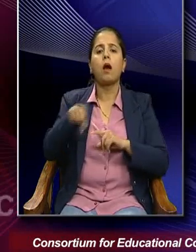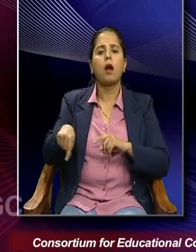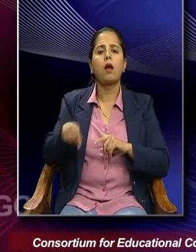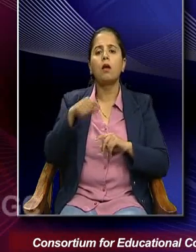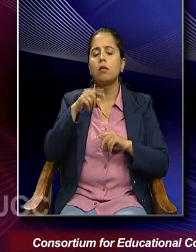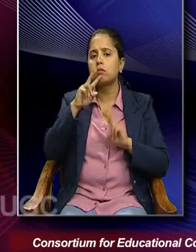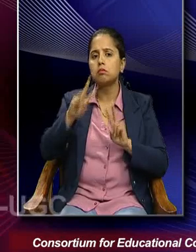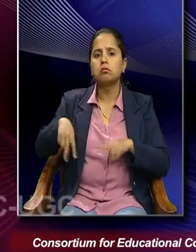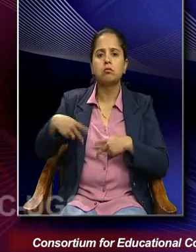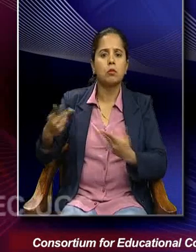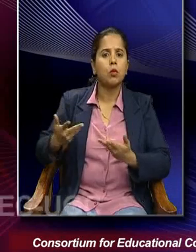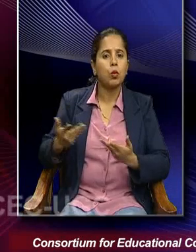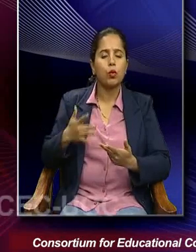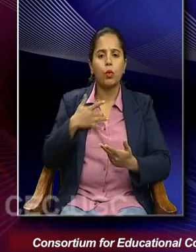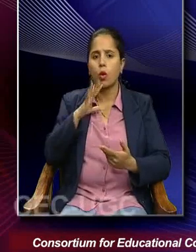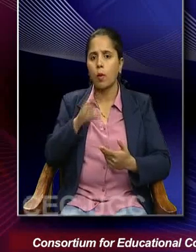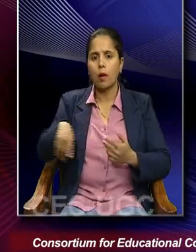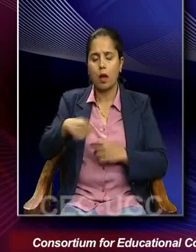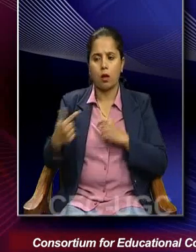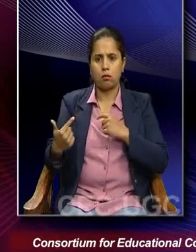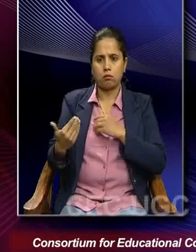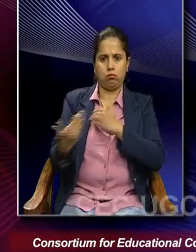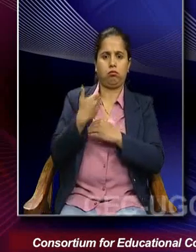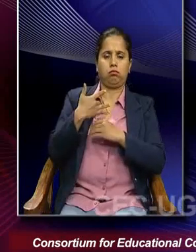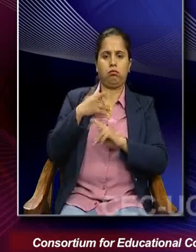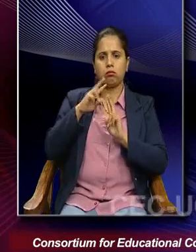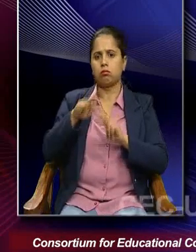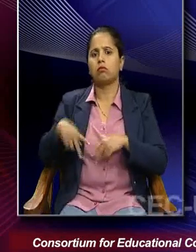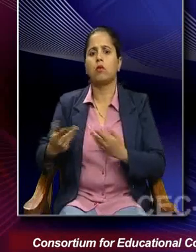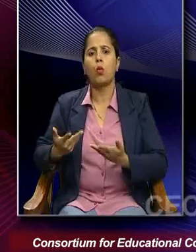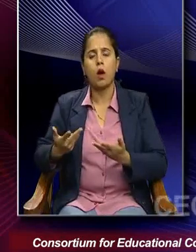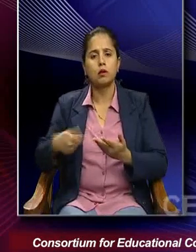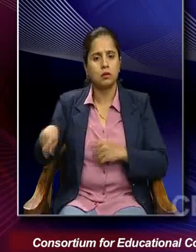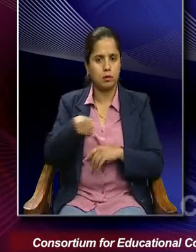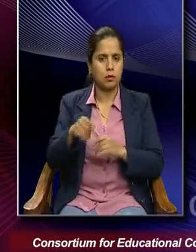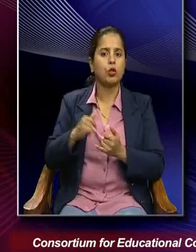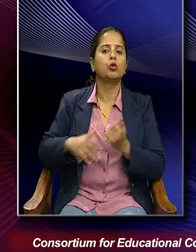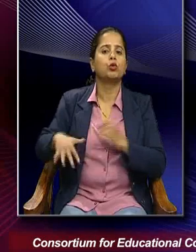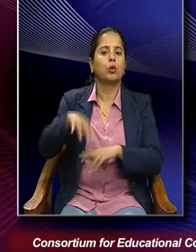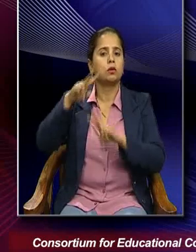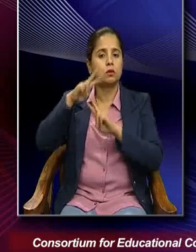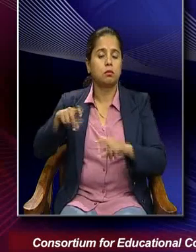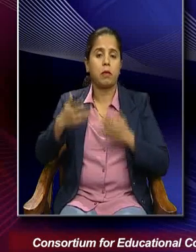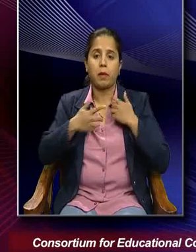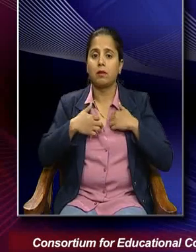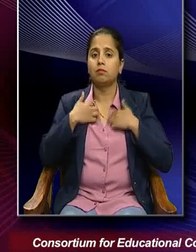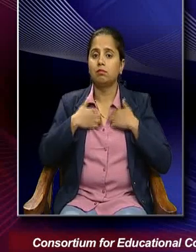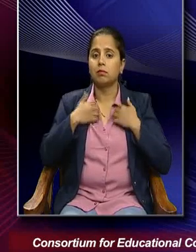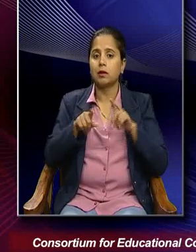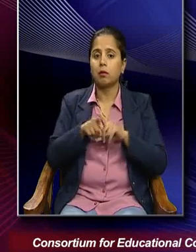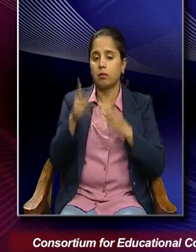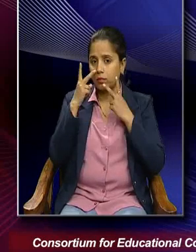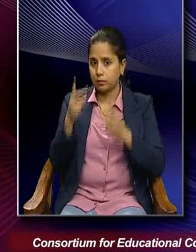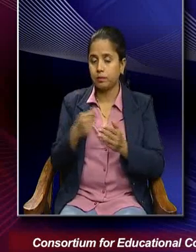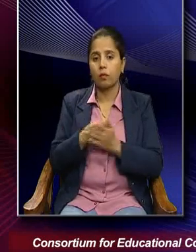and me. So, the self develops out of the fusion of me and I, and it is